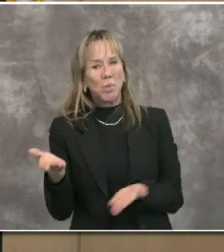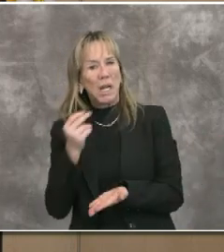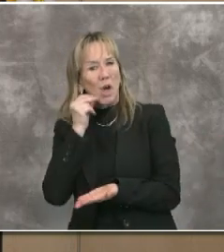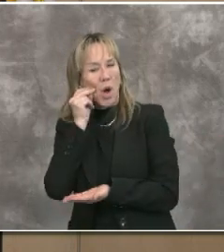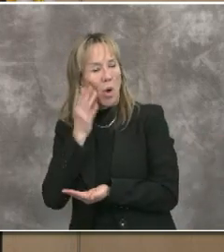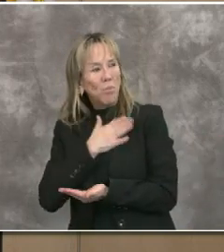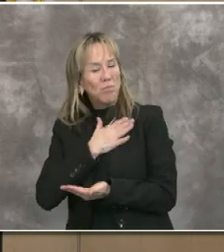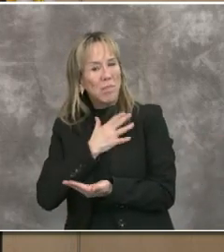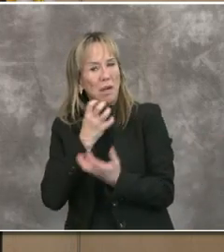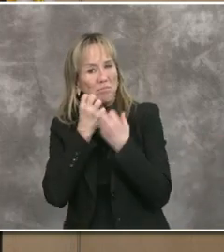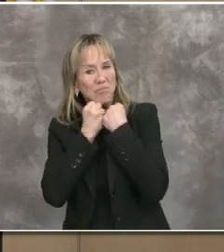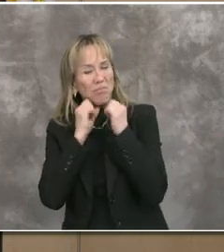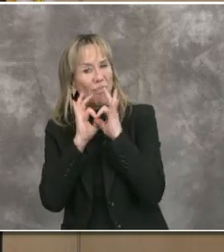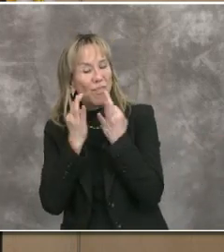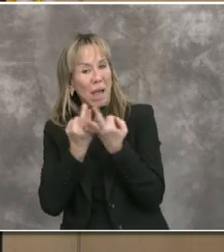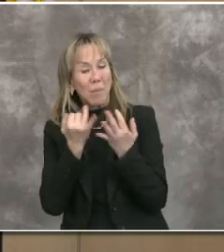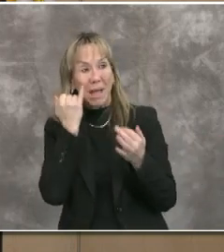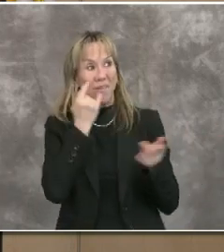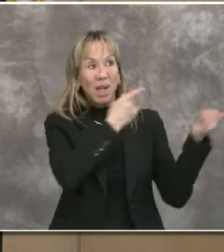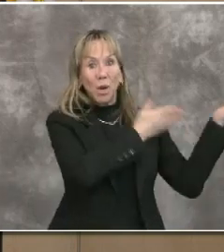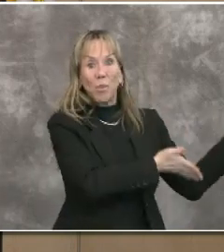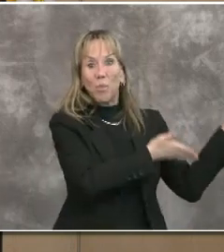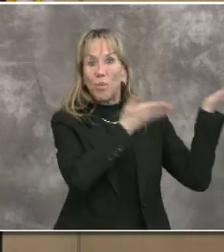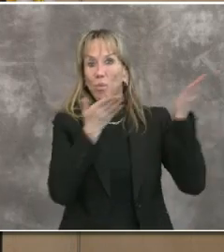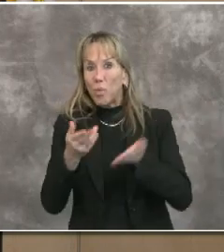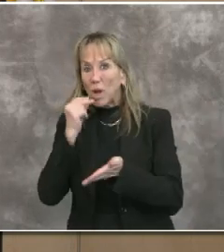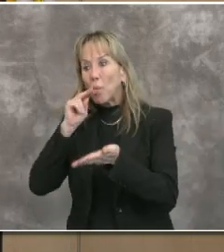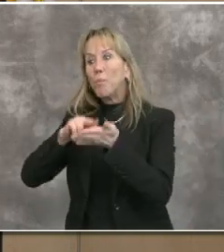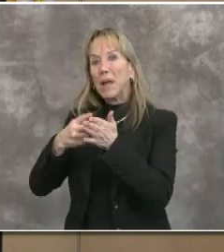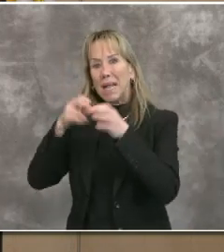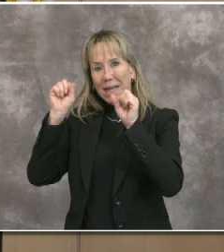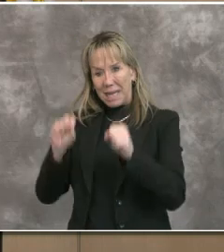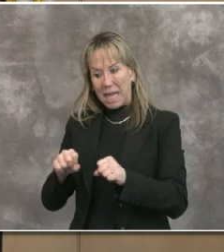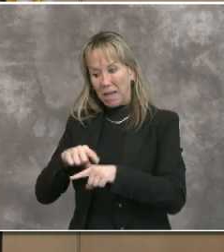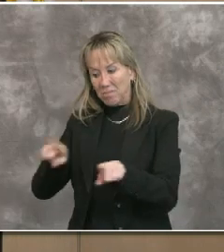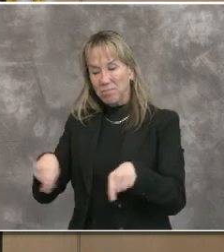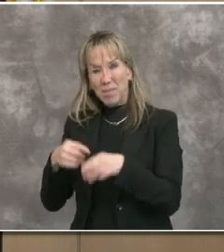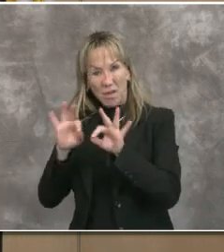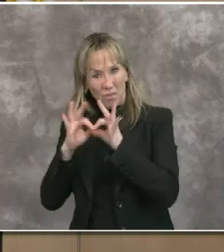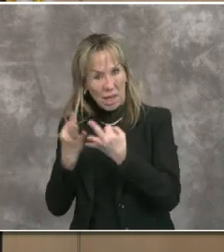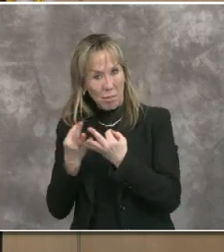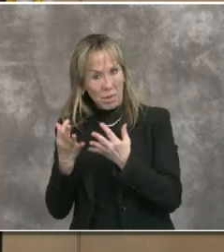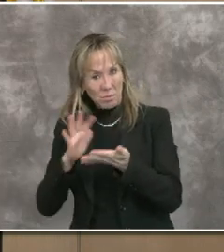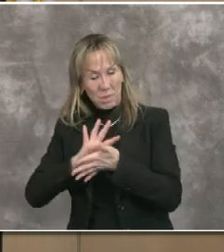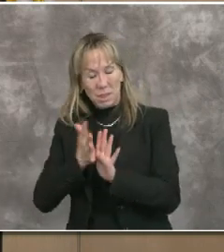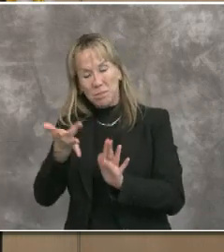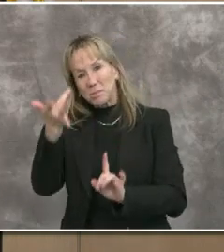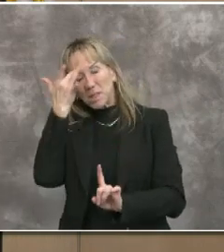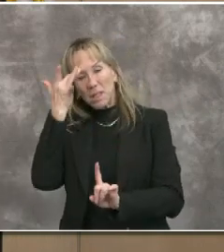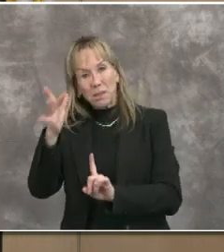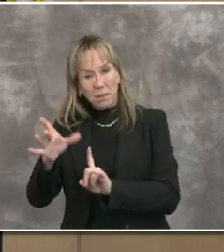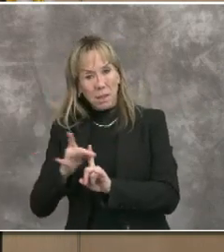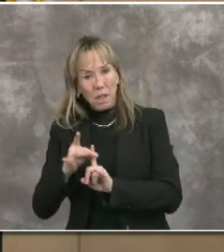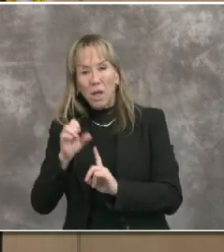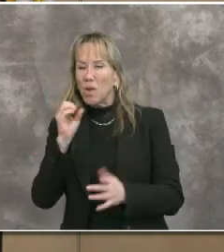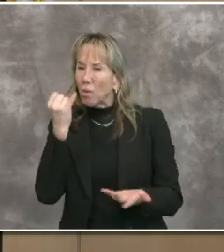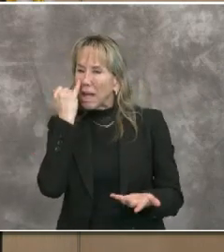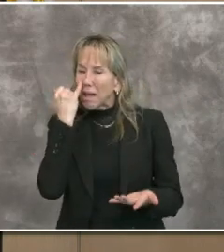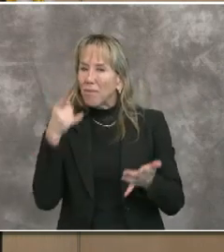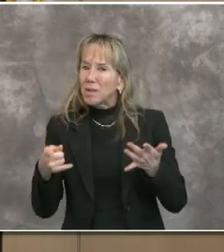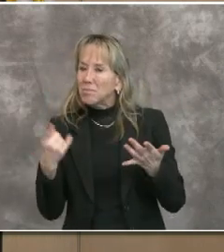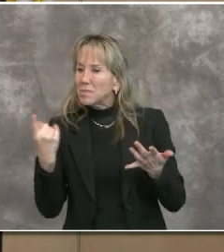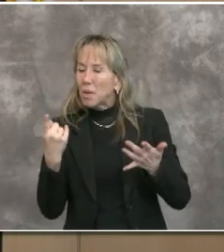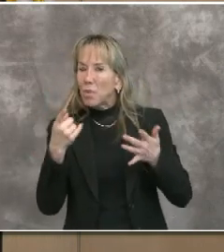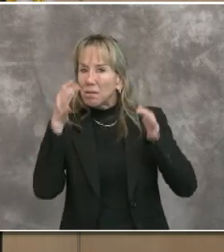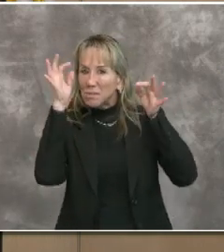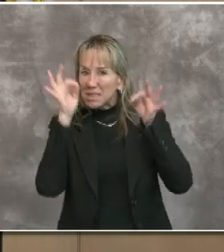they are, that could result in household members getting infected. If family members do decide to take their family members out of nursing homes, what